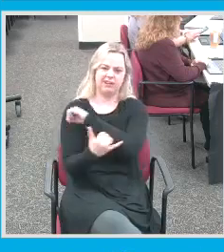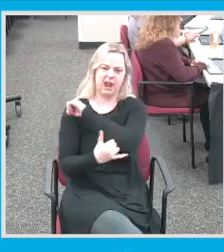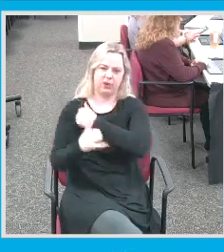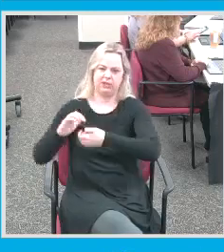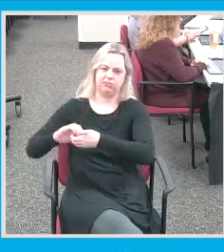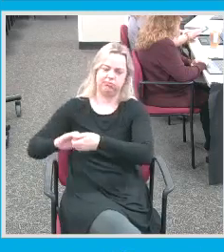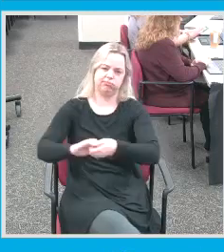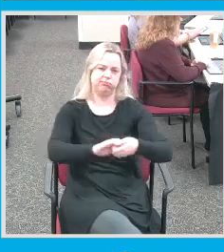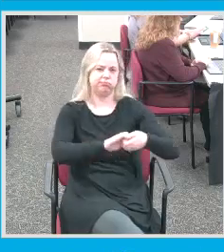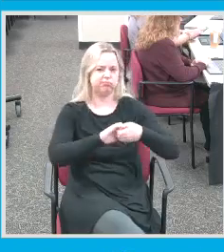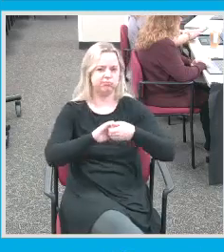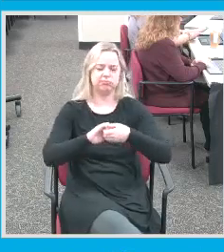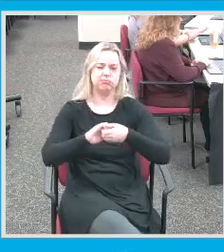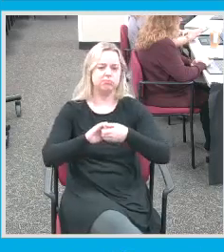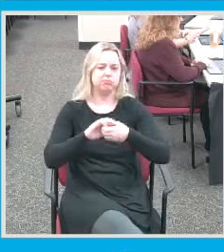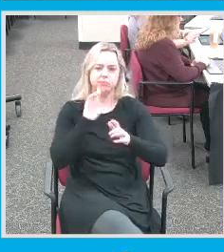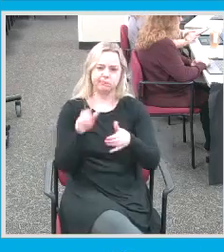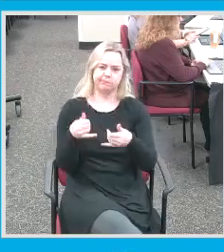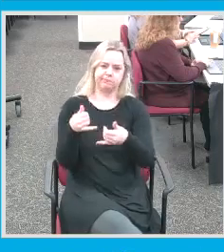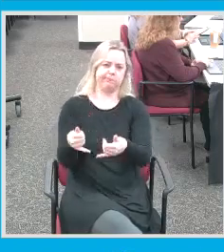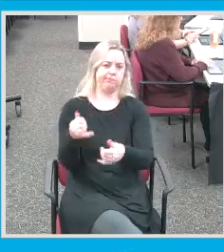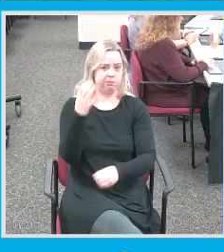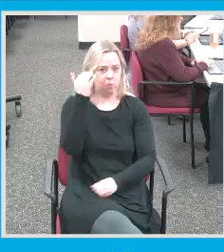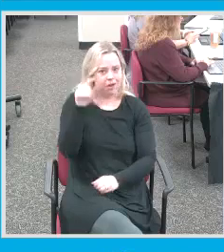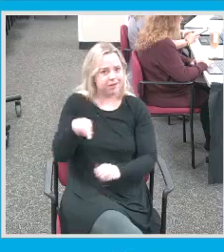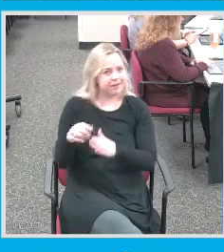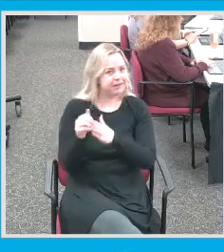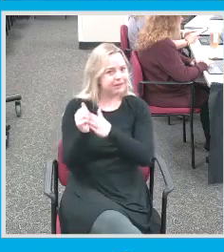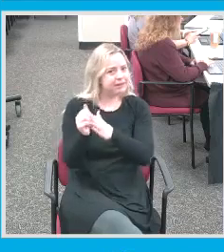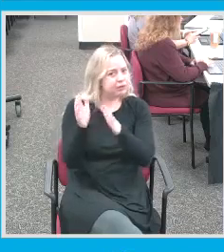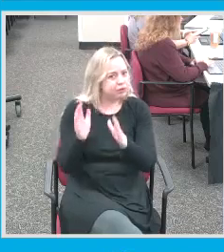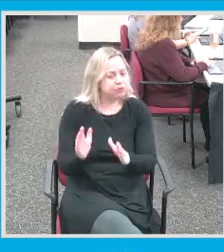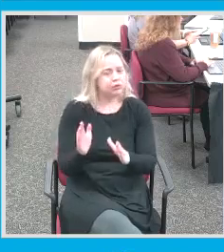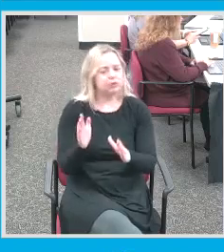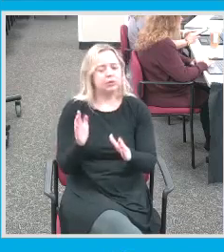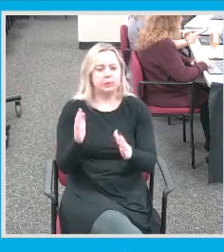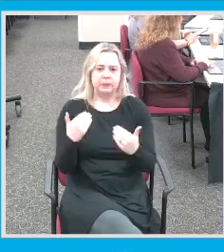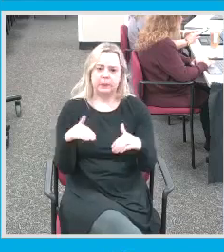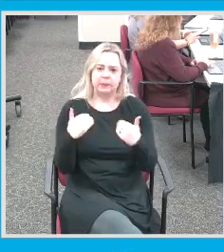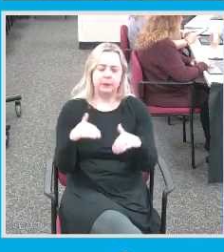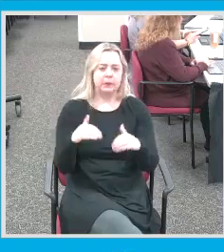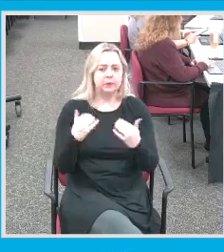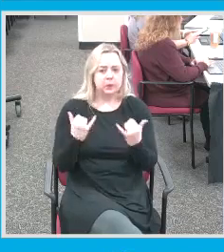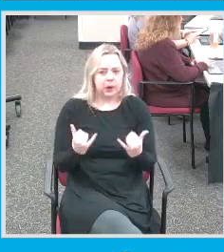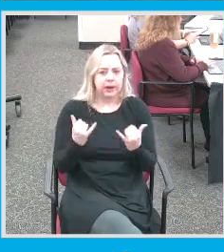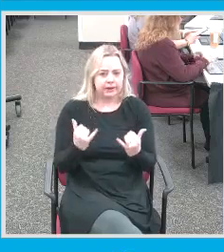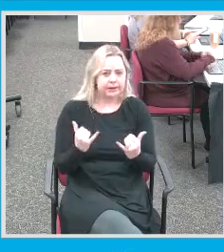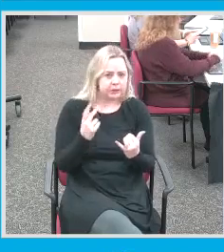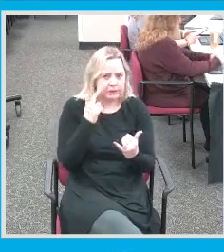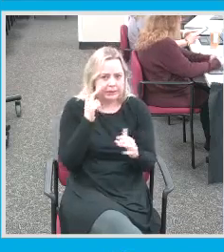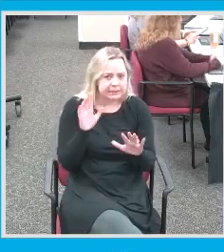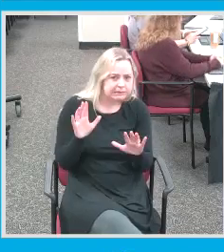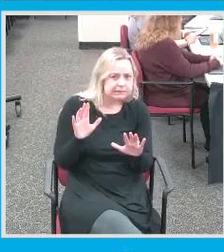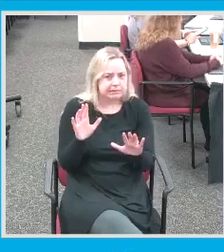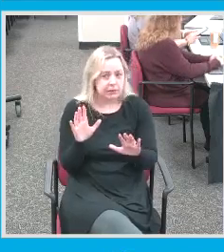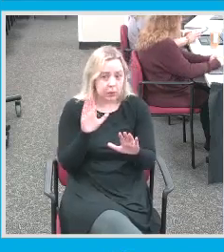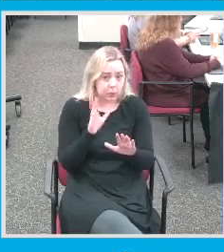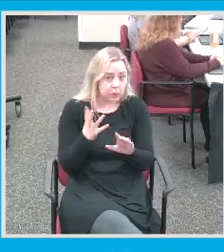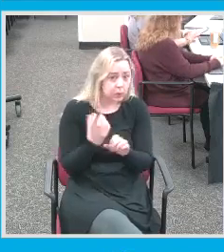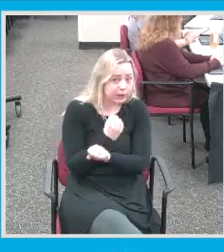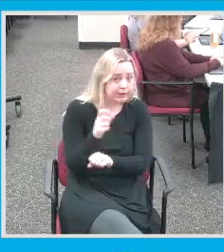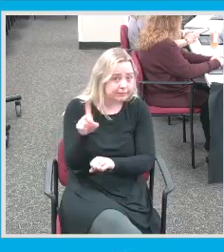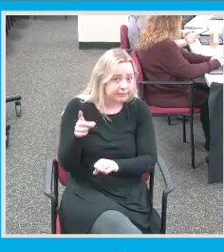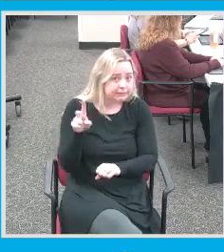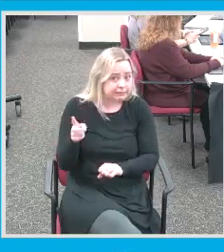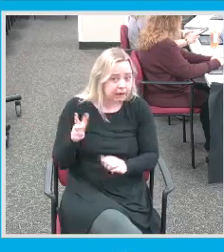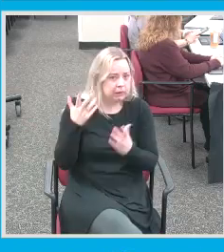a groundbreaking leader in work, and I think we're waiting with bated breath to see exactly where we fall, but they were